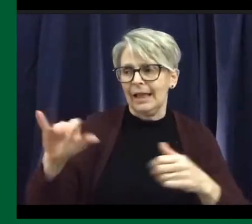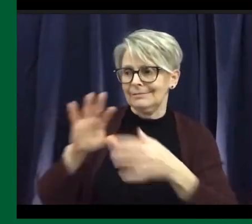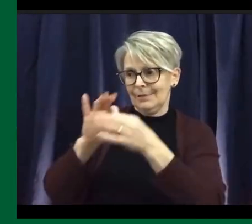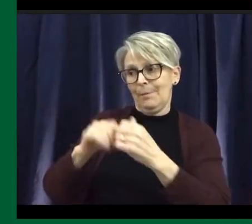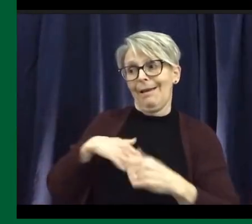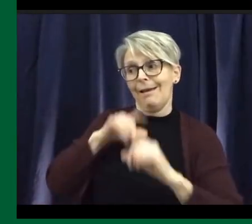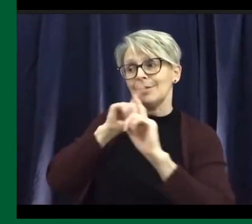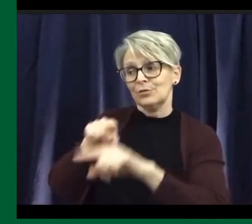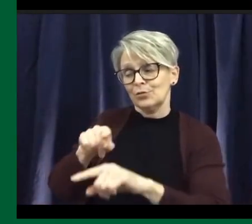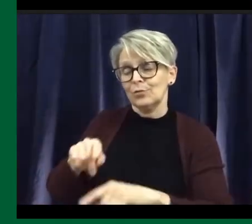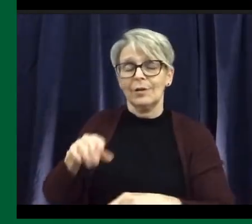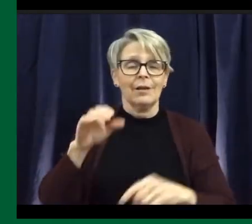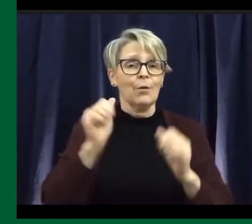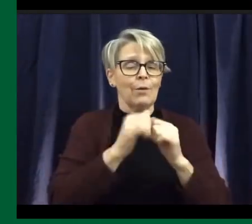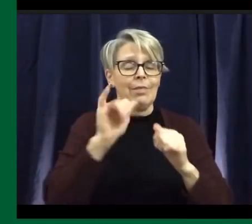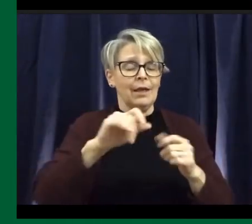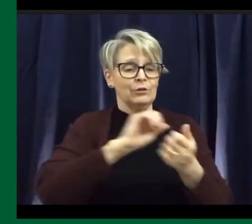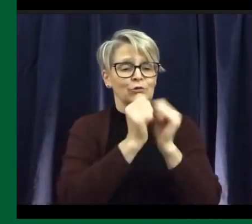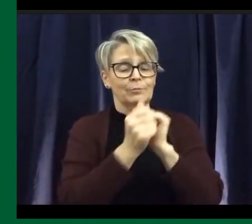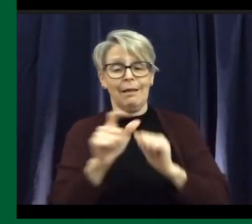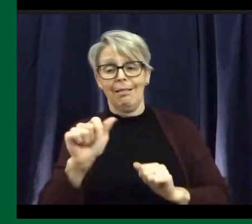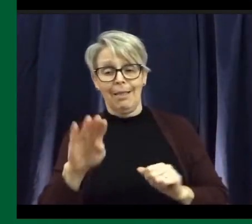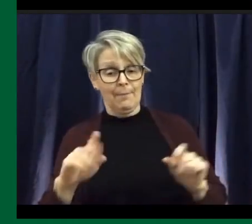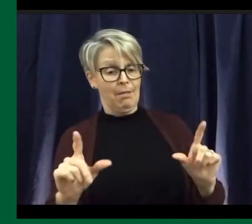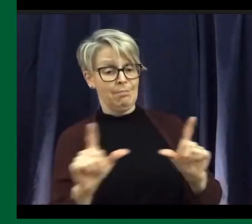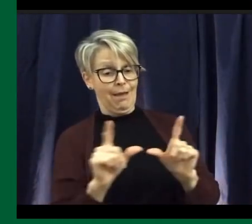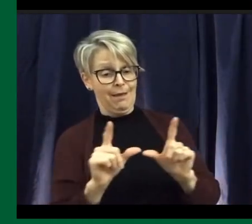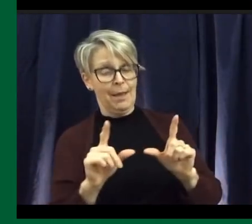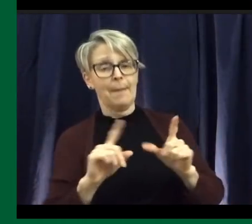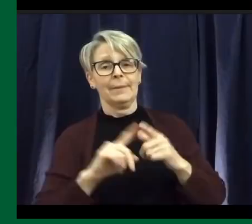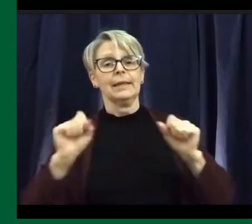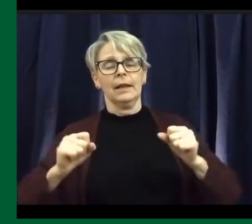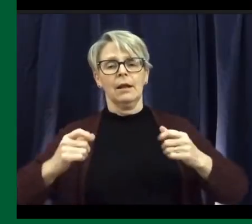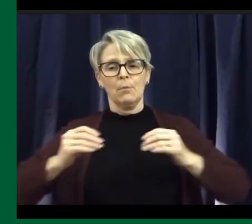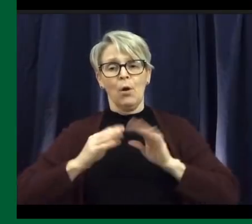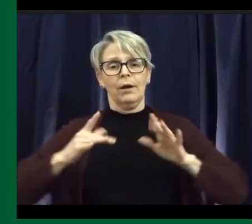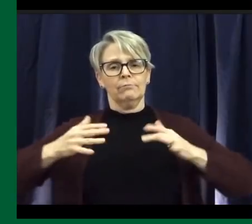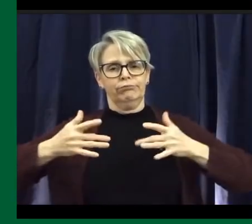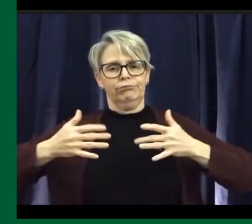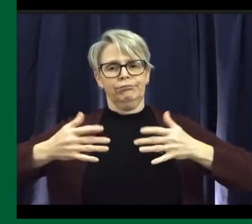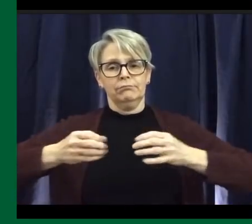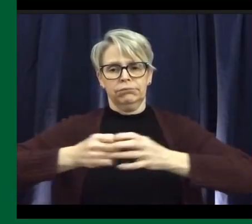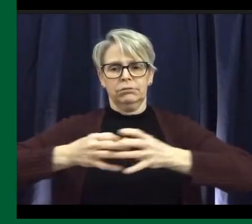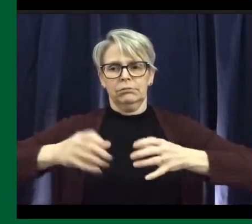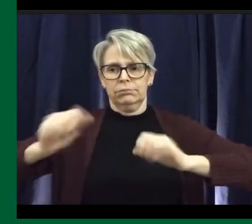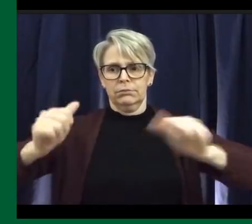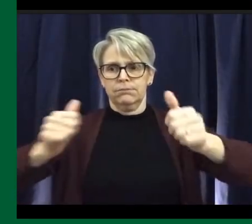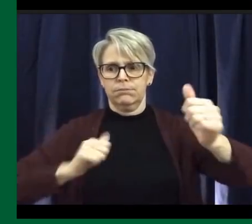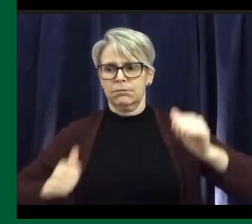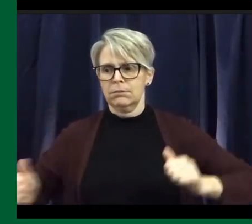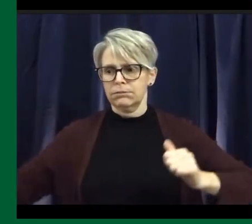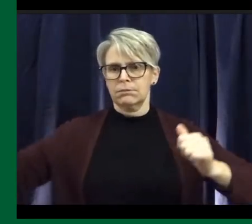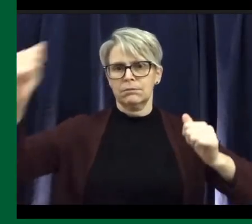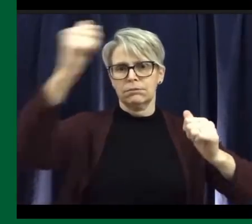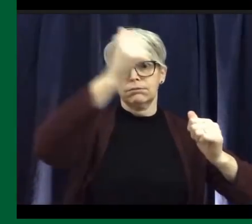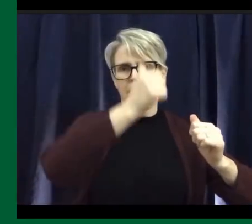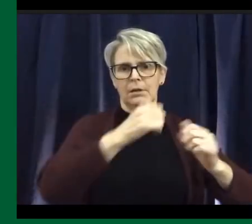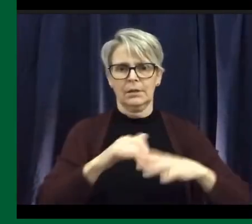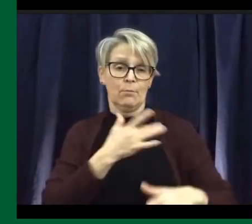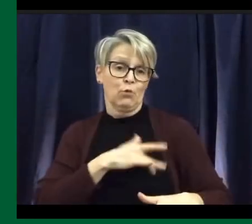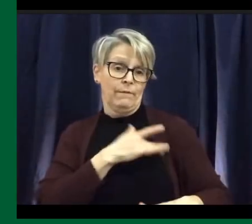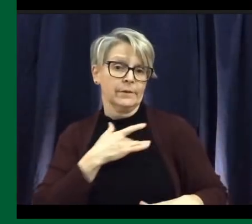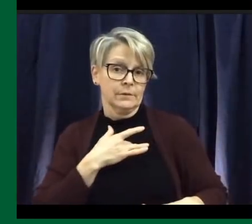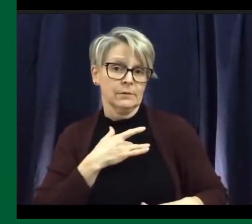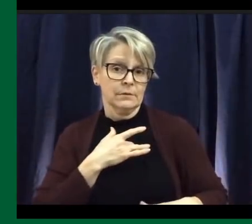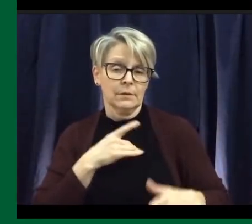with the change to the lab licensing, it allows us to move quicker into these more essential areas of the province and create